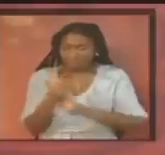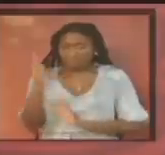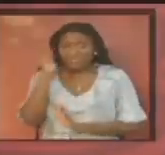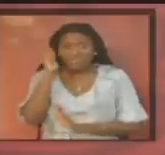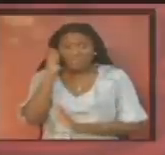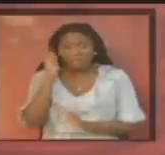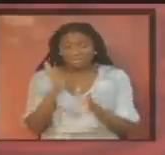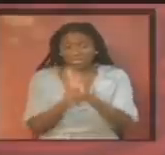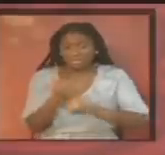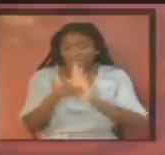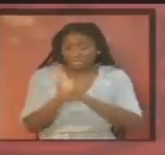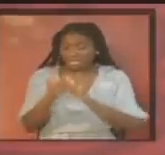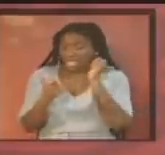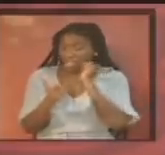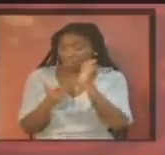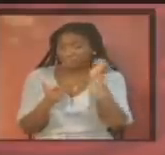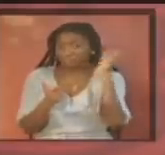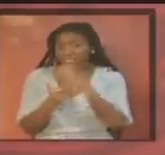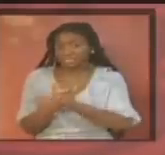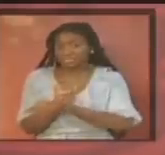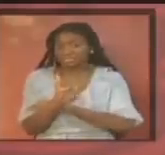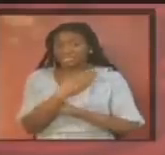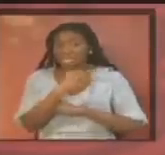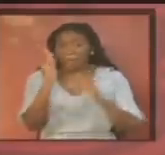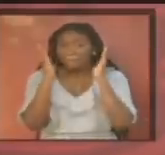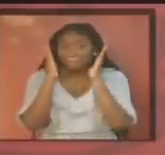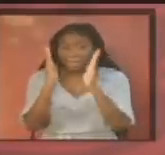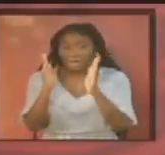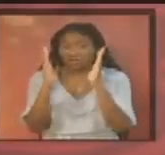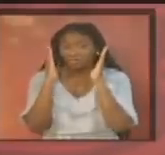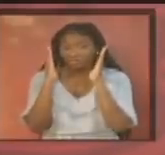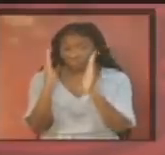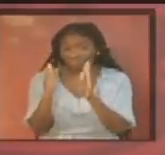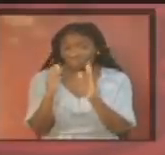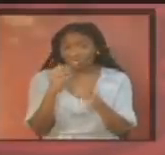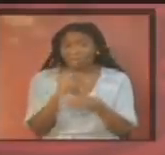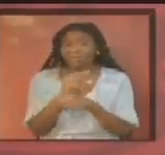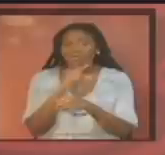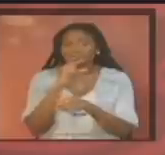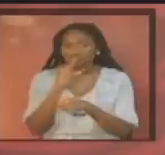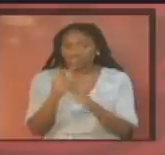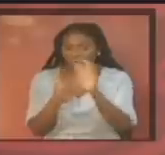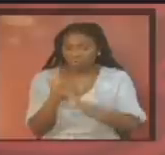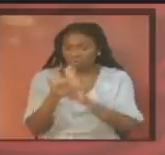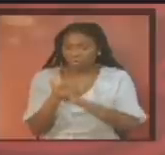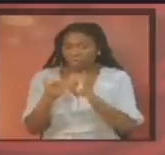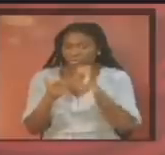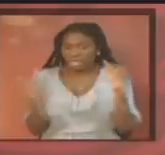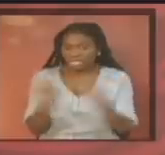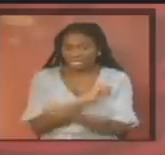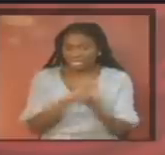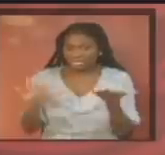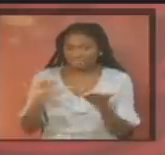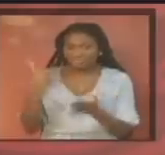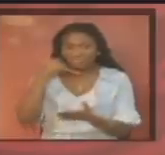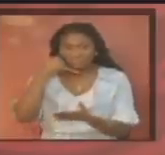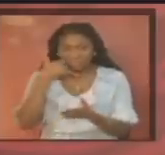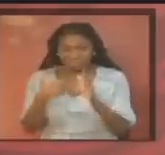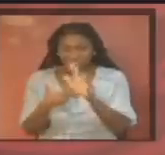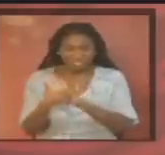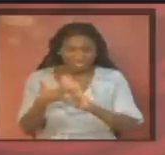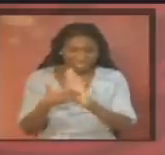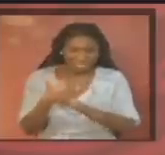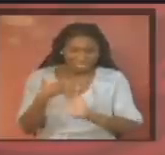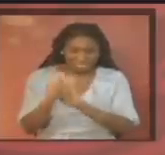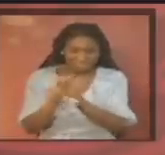every day. And of course, pay close attention to the chemicals. Make sure your phone can handle it and see if it is you need to use more than one wet wipe to